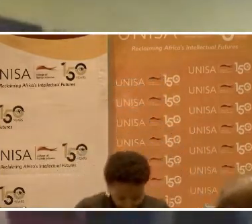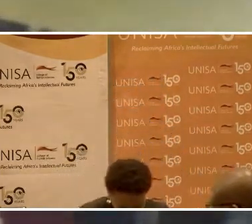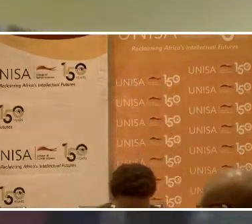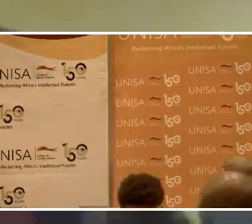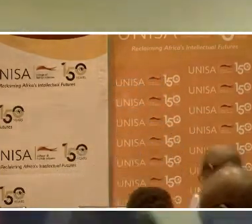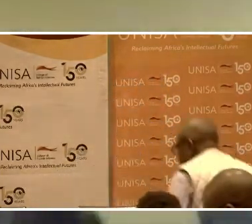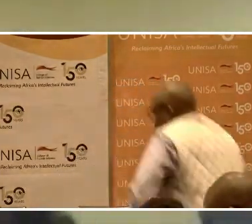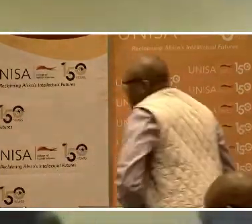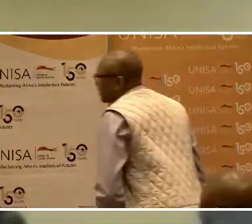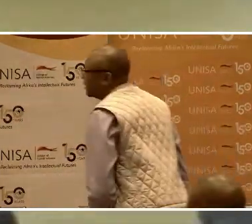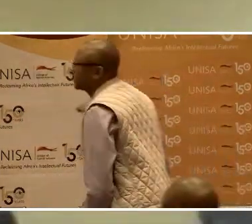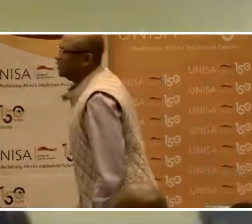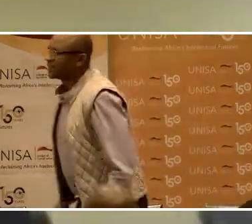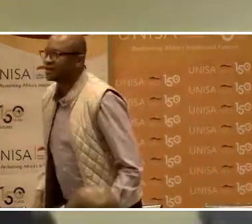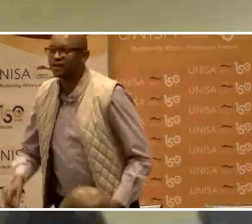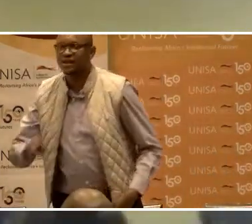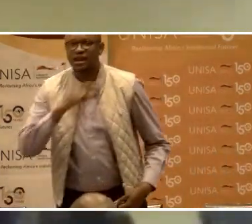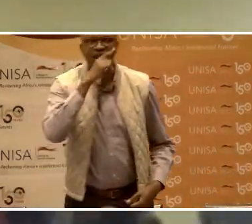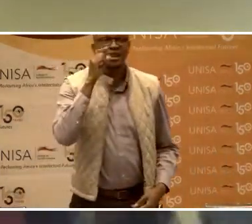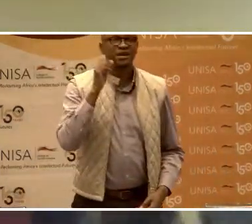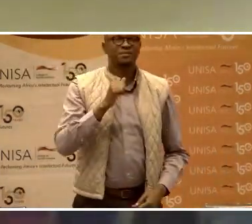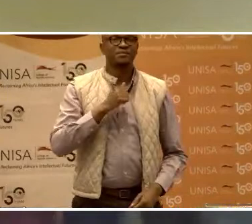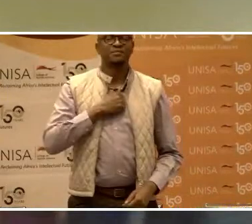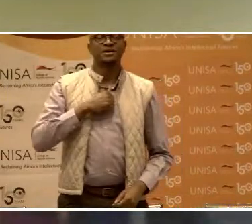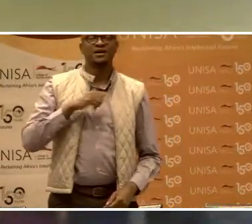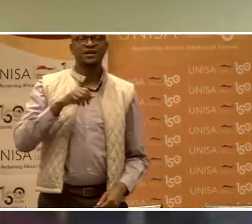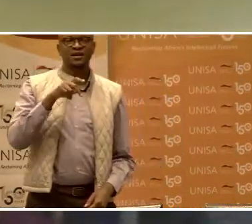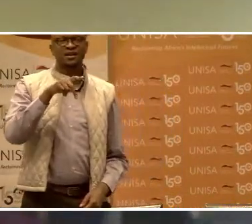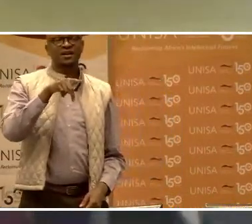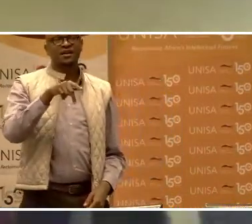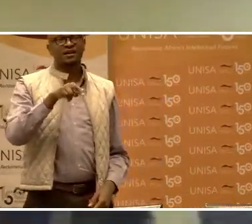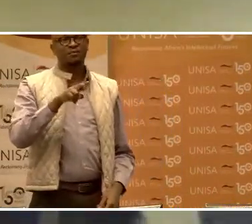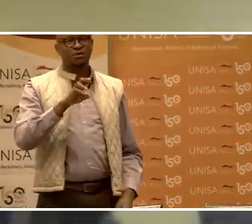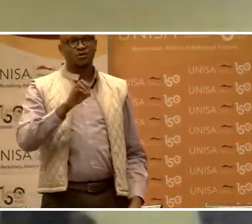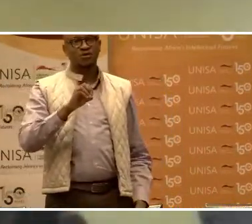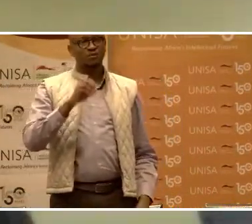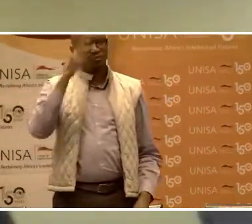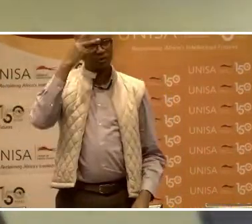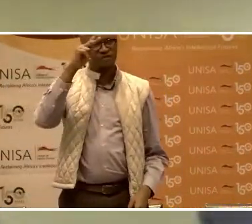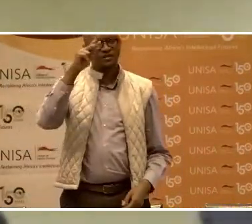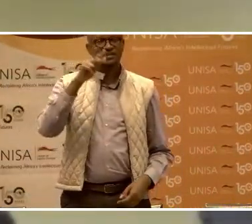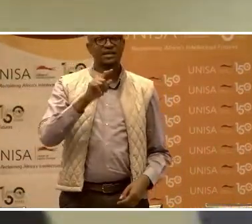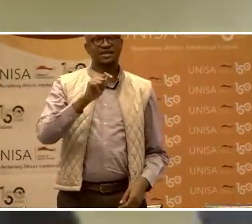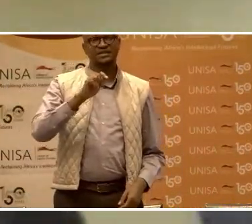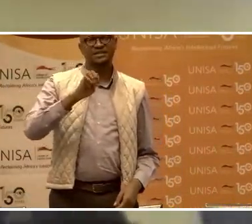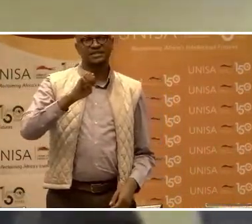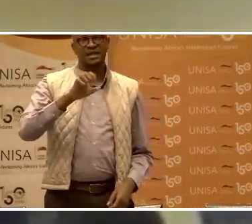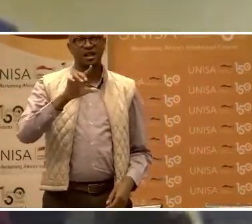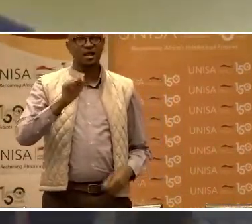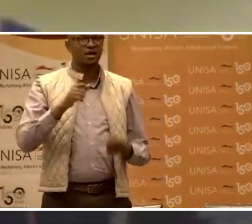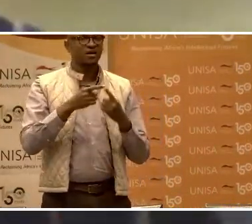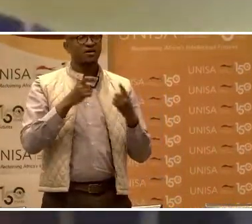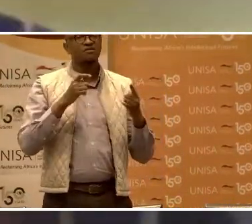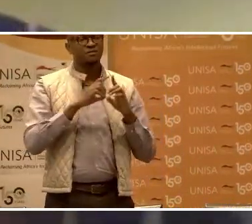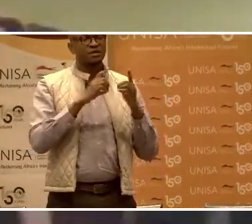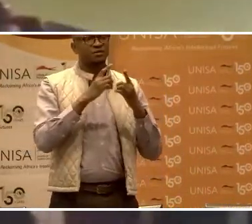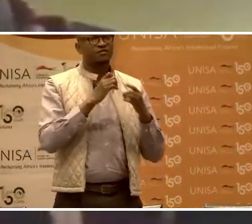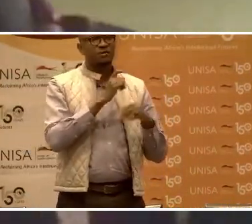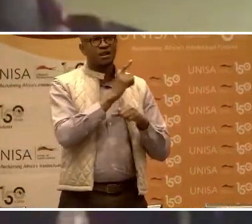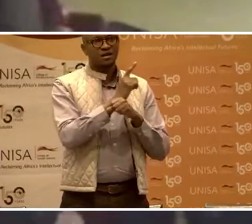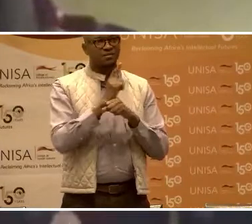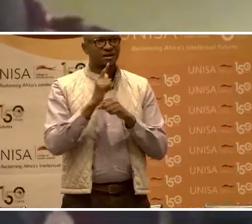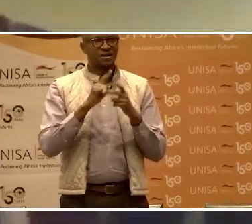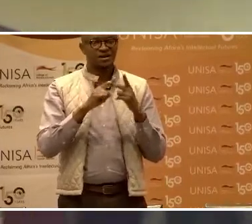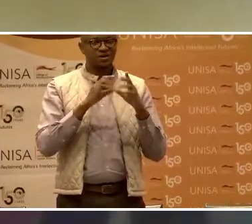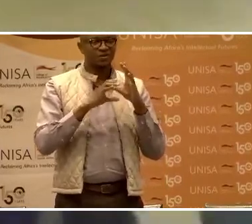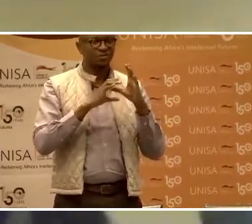My name is Professor Teller Adeyinka from University of Ilorin, Department of Library and Information Science,